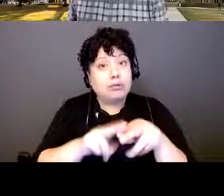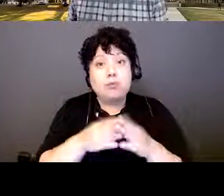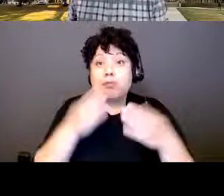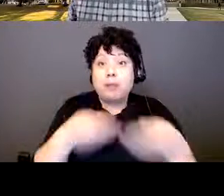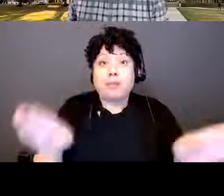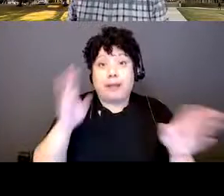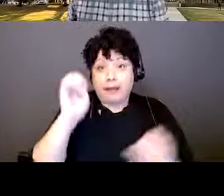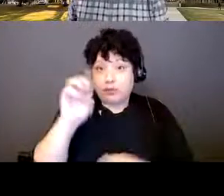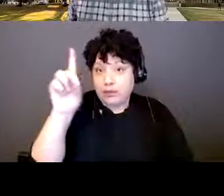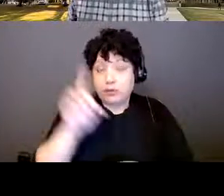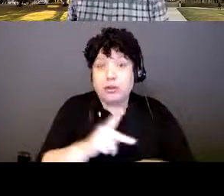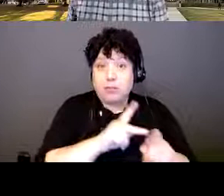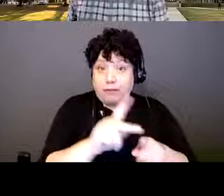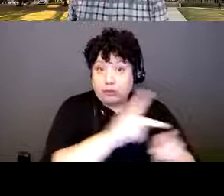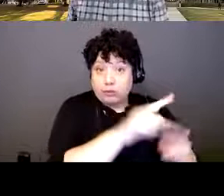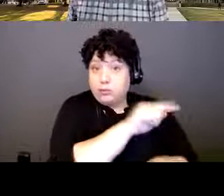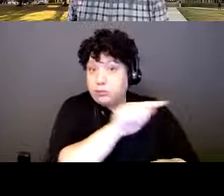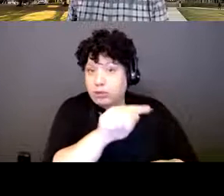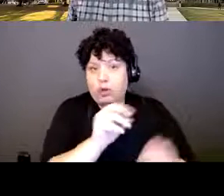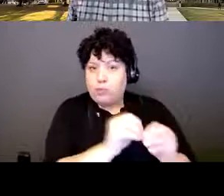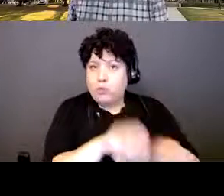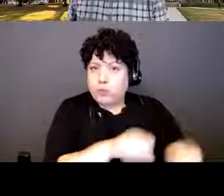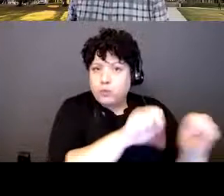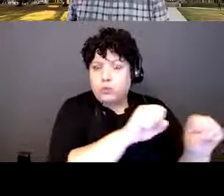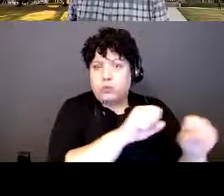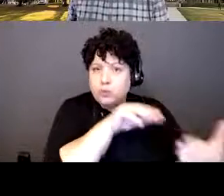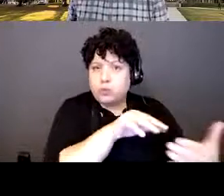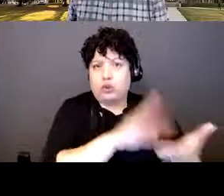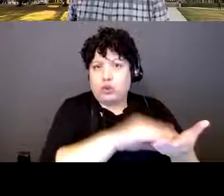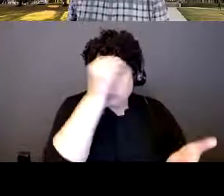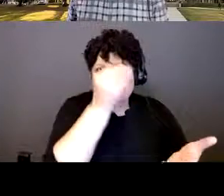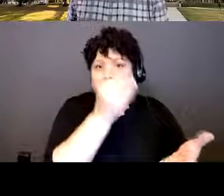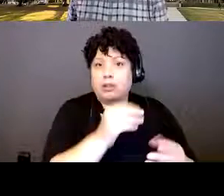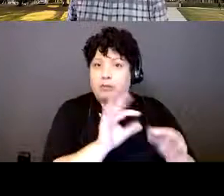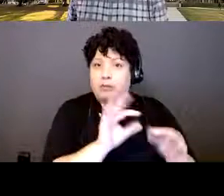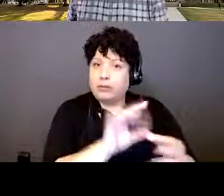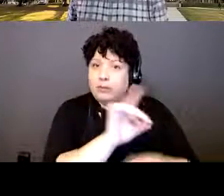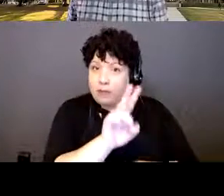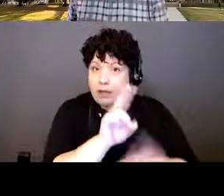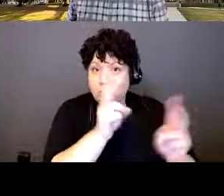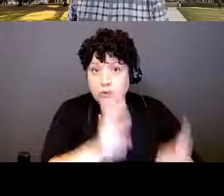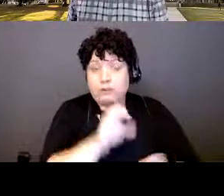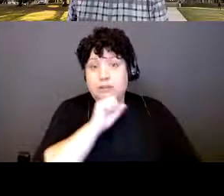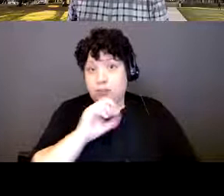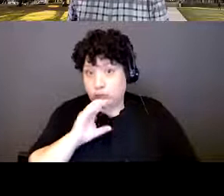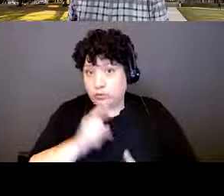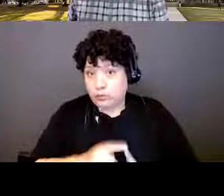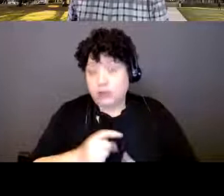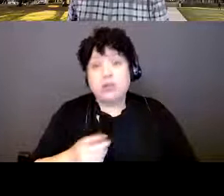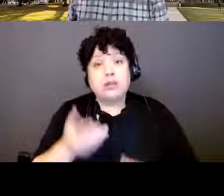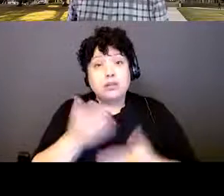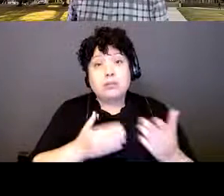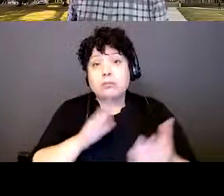professionals educated on these issues. And I could tell you about dozens of cases where adult